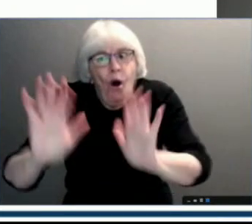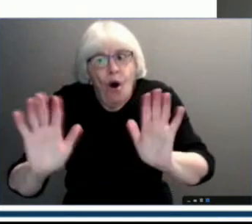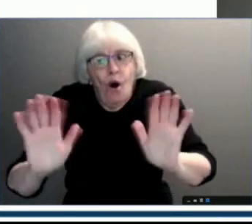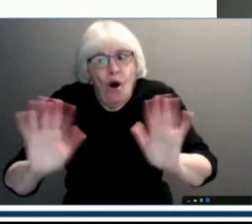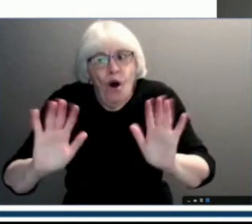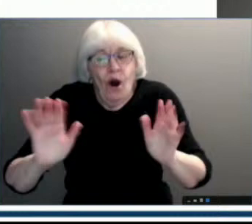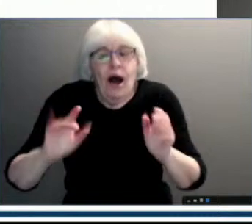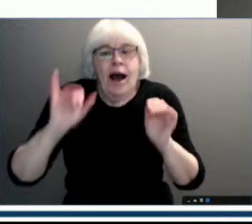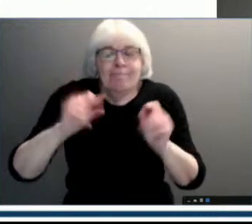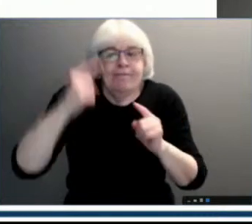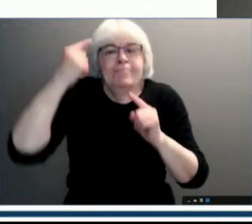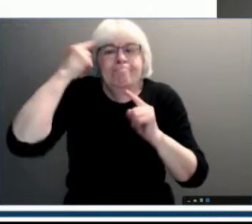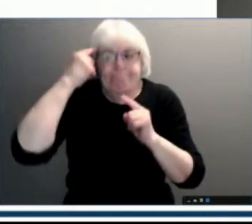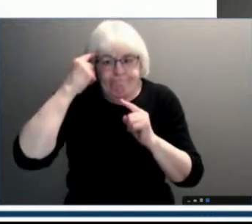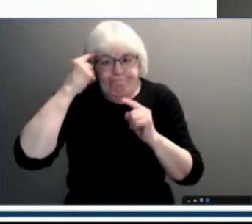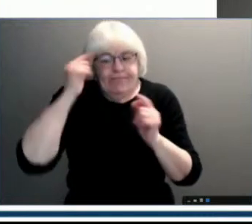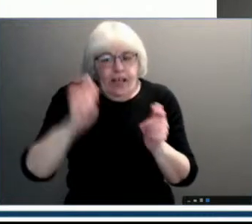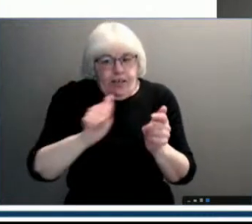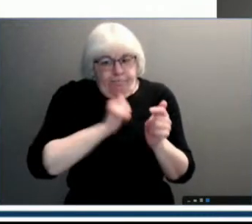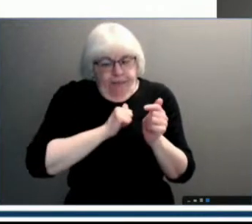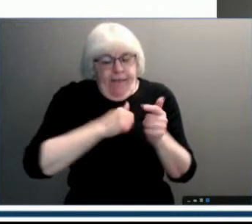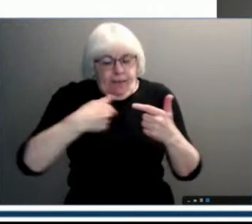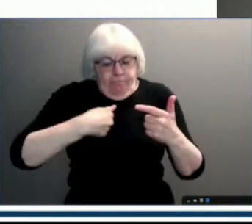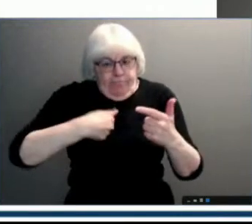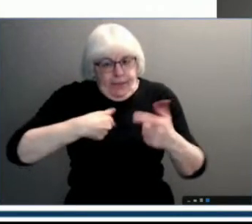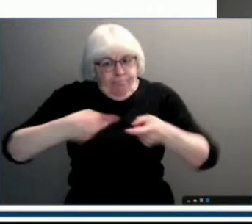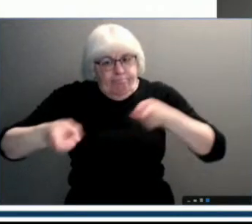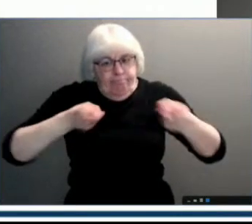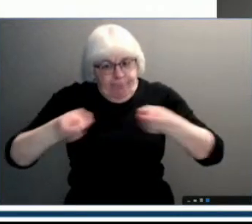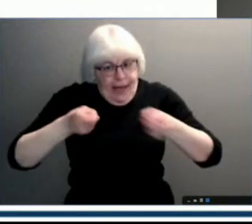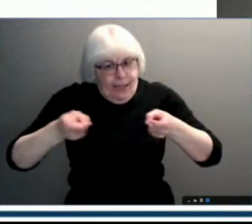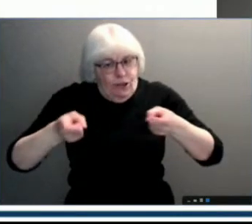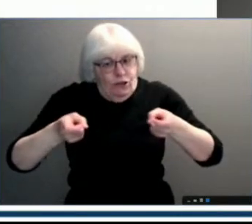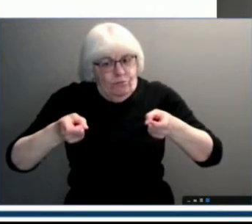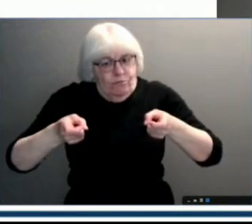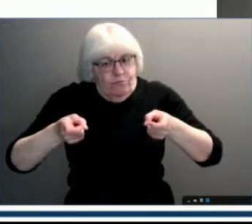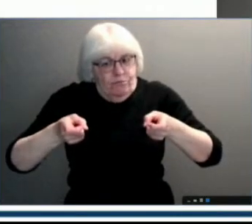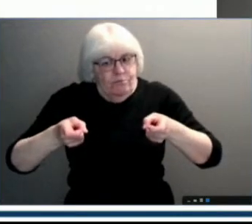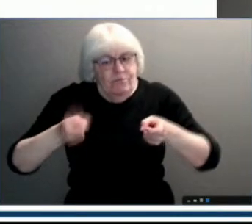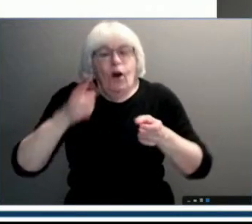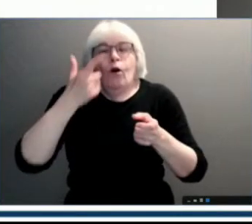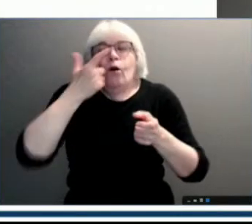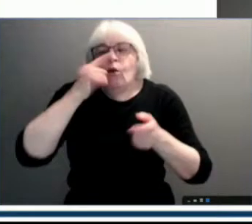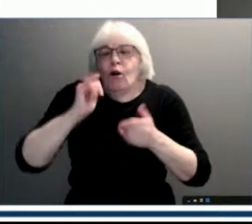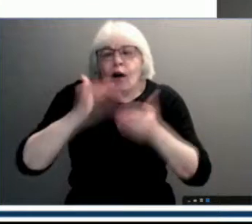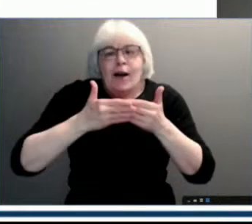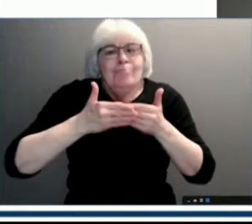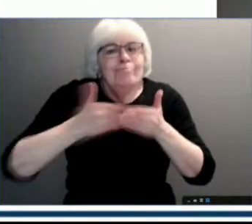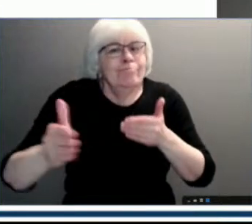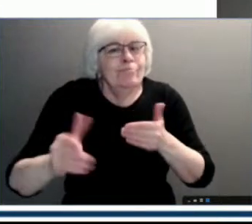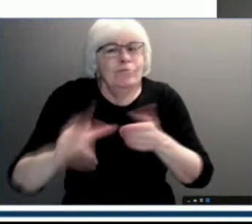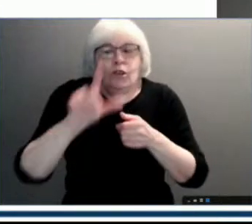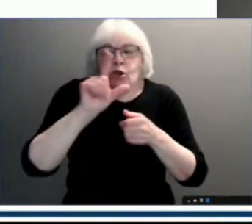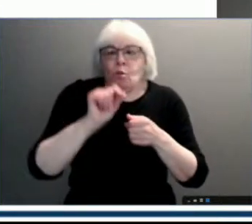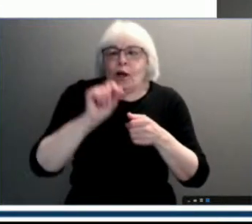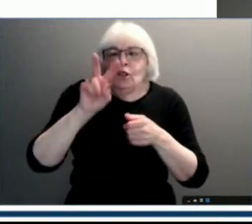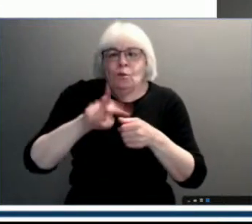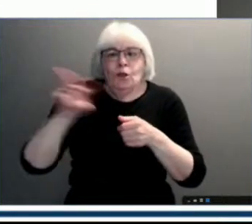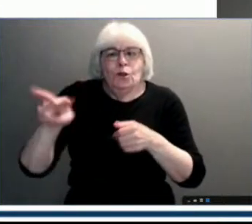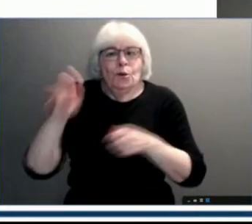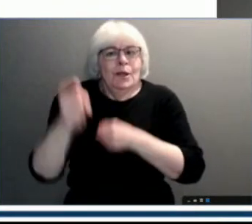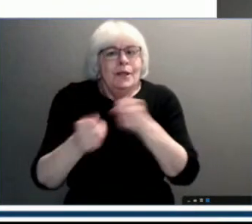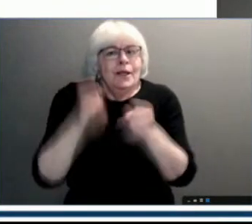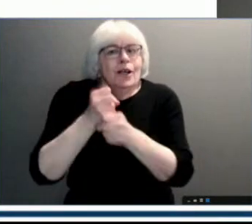and what it means for all of us going forward into 2022. I fully recognize that this is a big shift